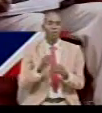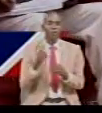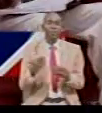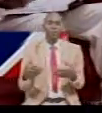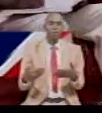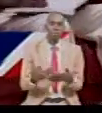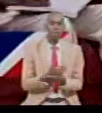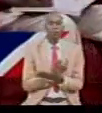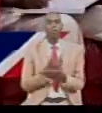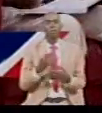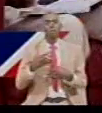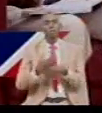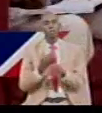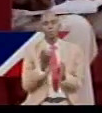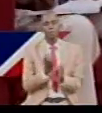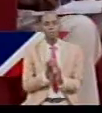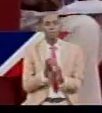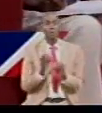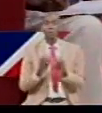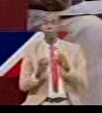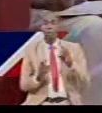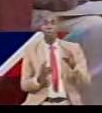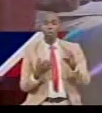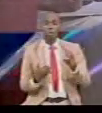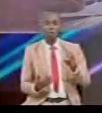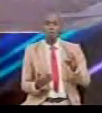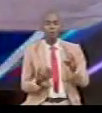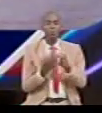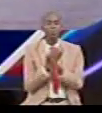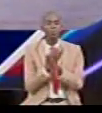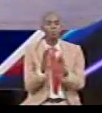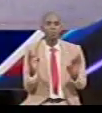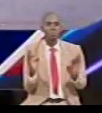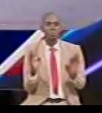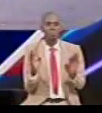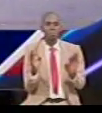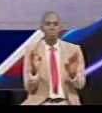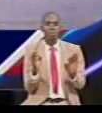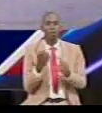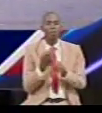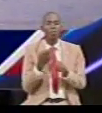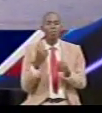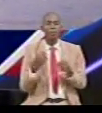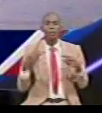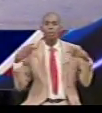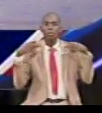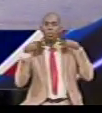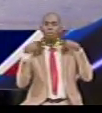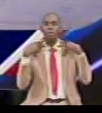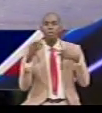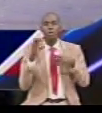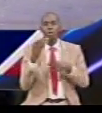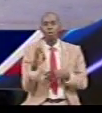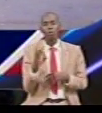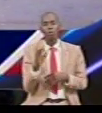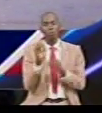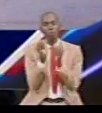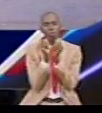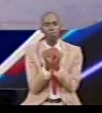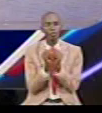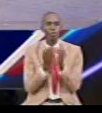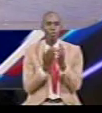number one. Number one, freedom from the yoke of bondage through